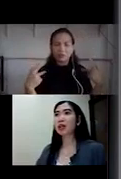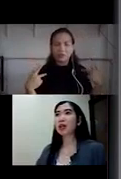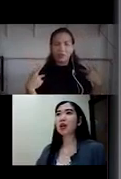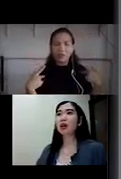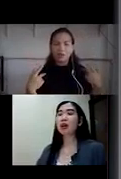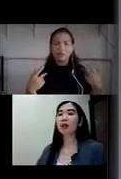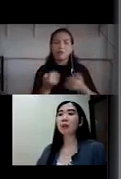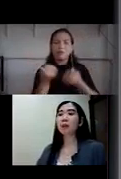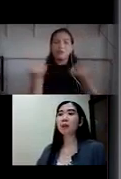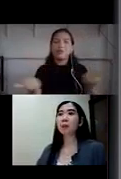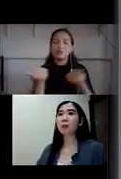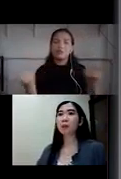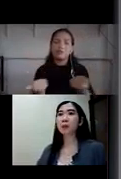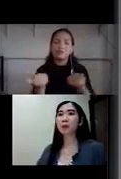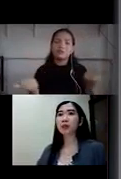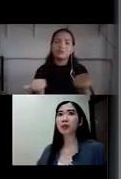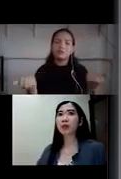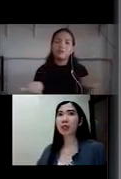the